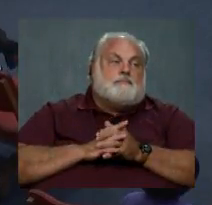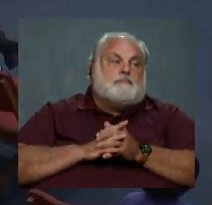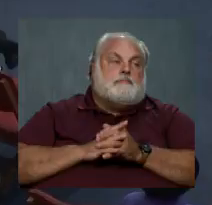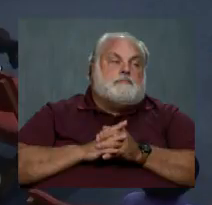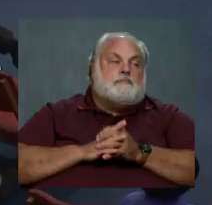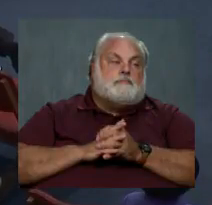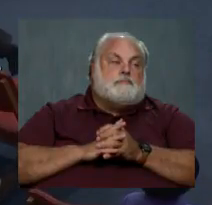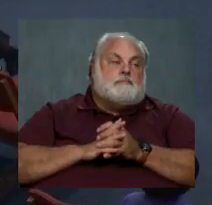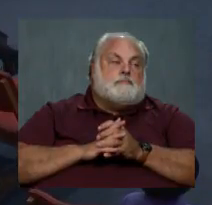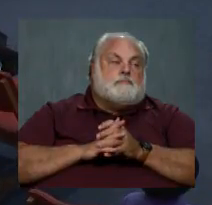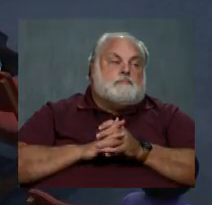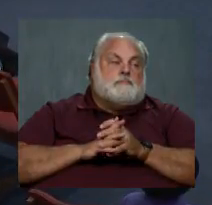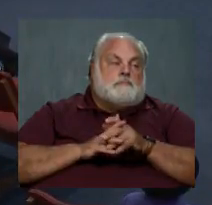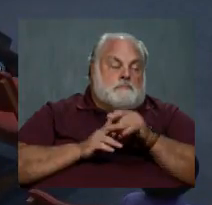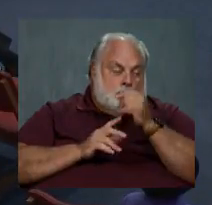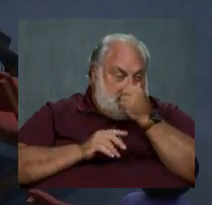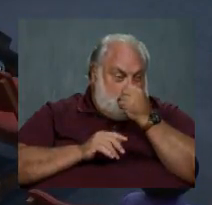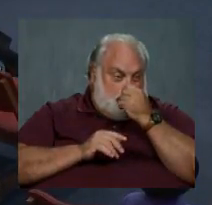Yes, sir.